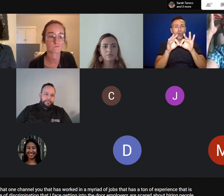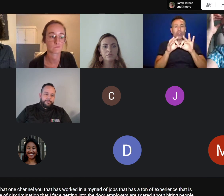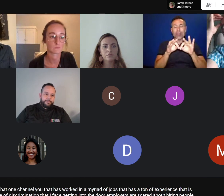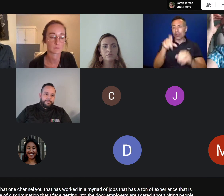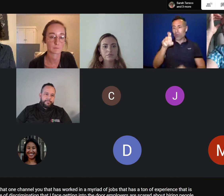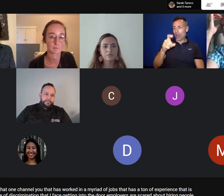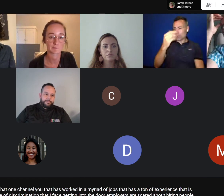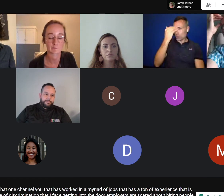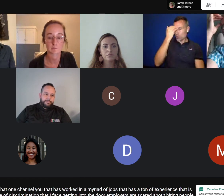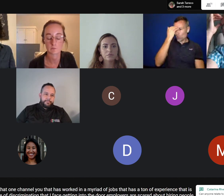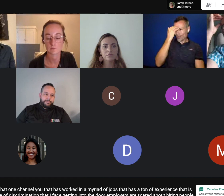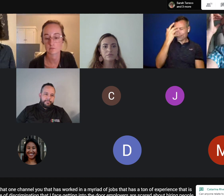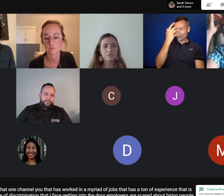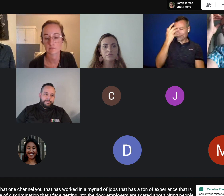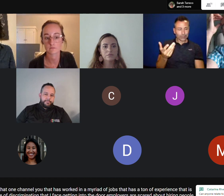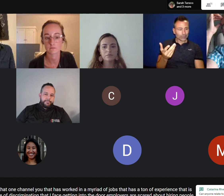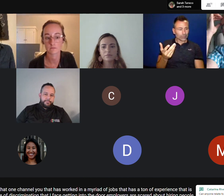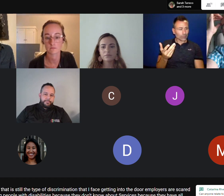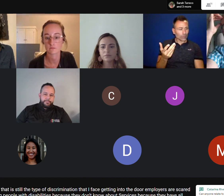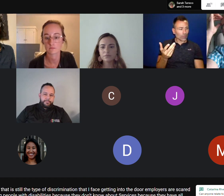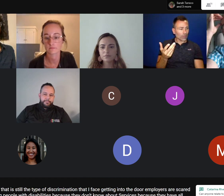nobody really wants to